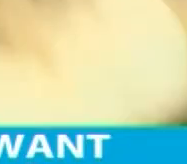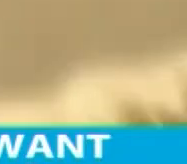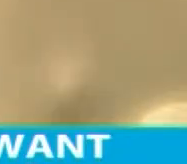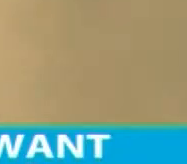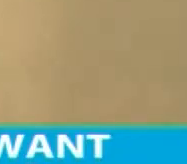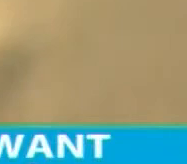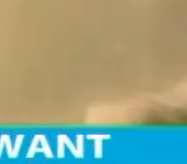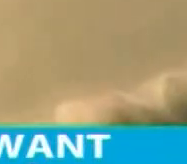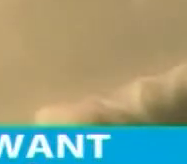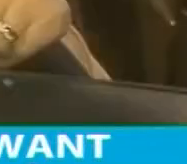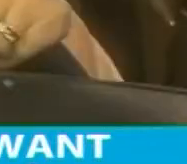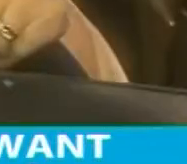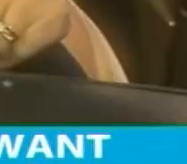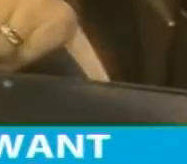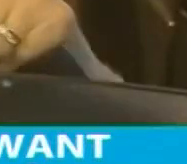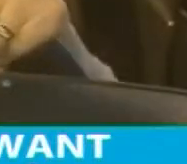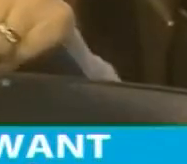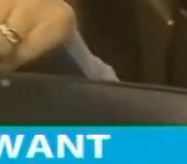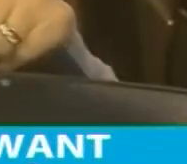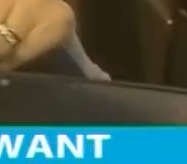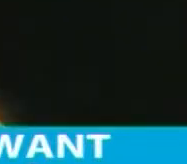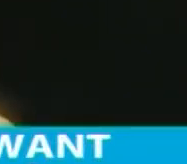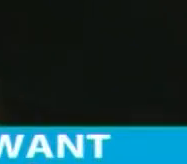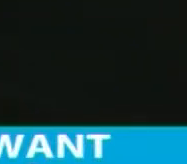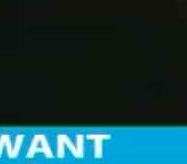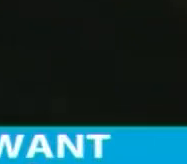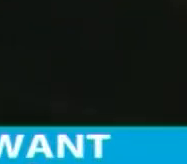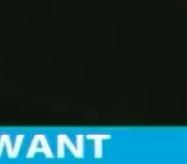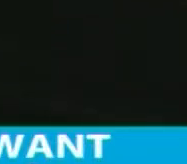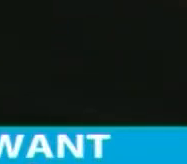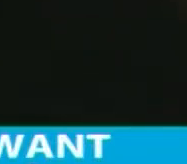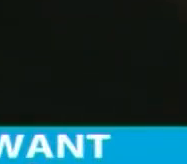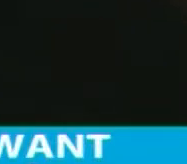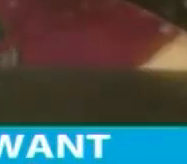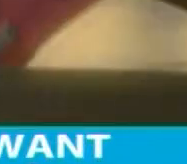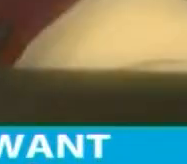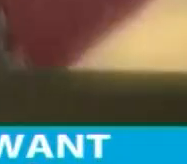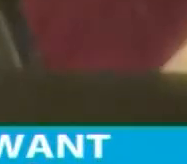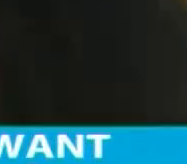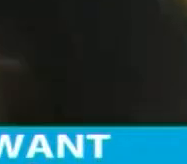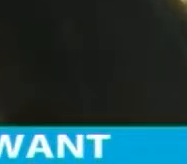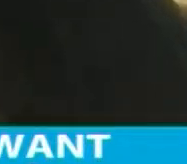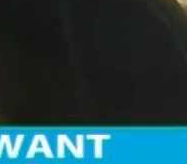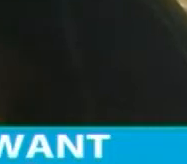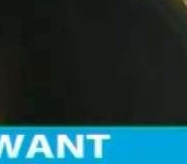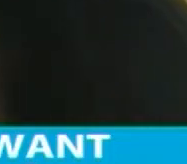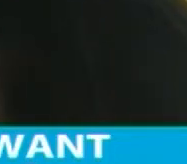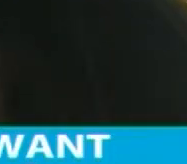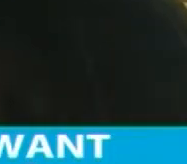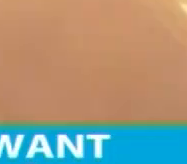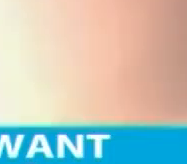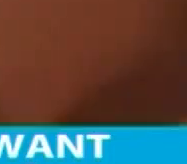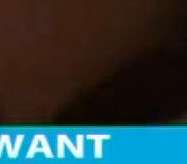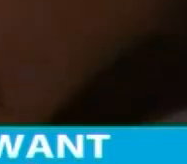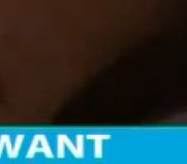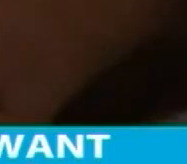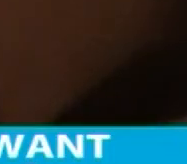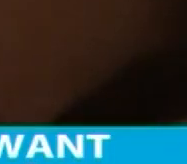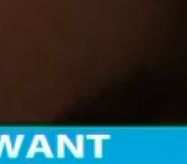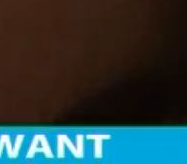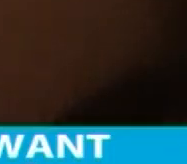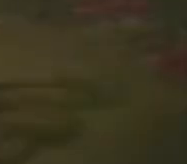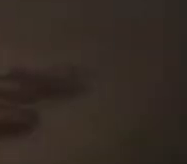No, don't worry, my love. Mommy's here. I'm going to save you. You're going to get out of here alive, darling. Don't you worry, my love. I'm going to